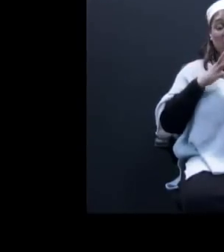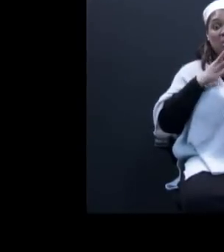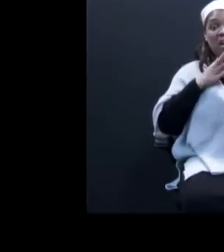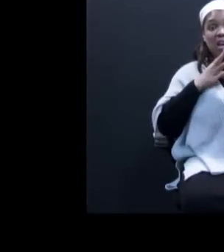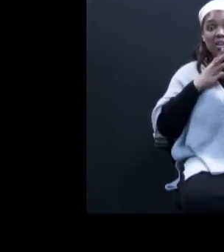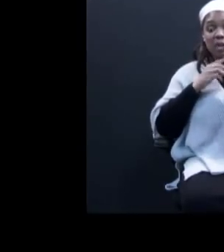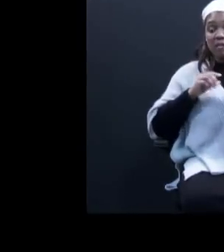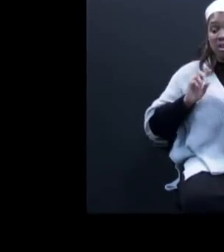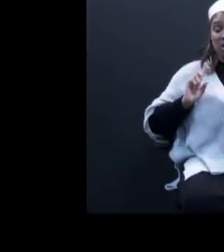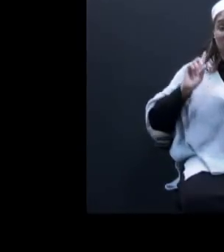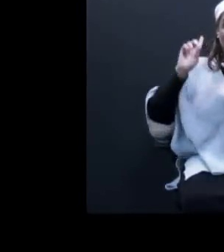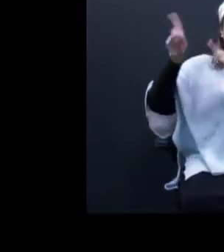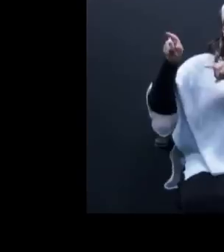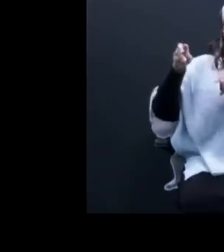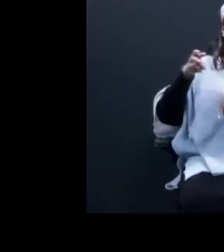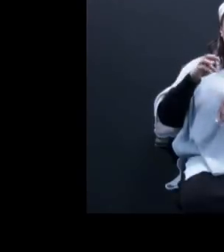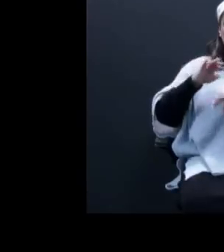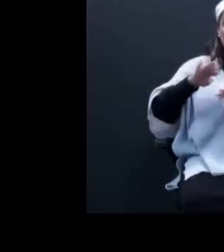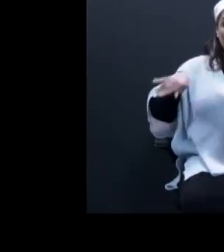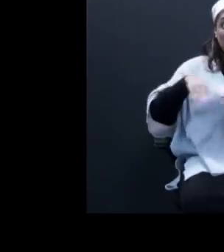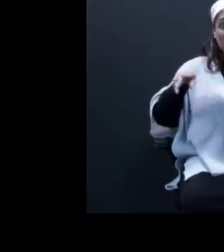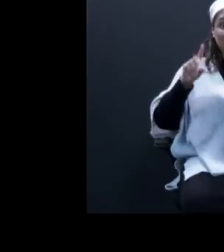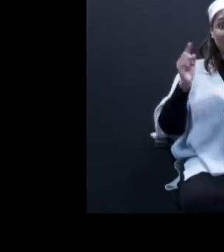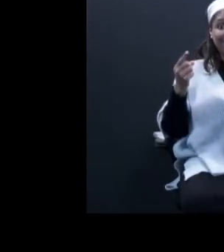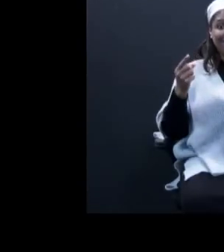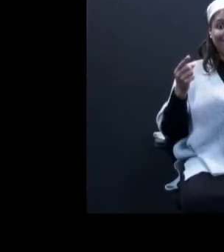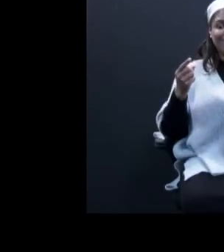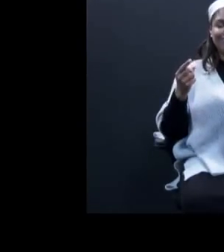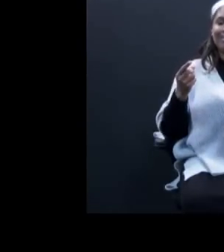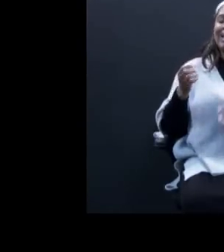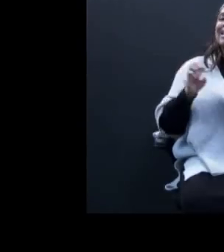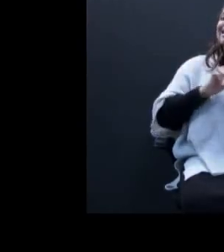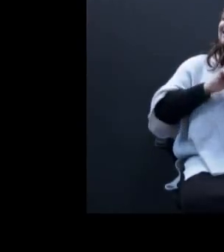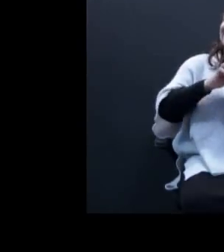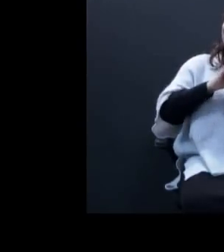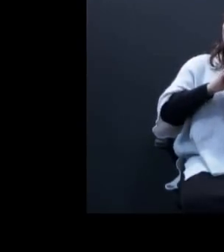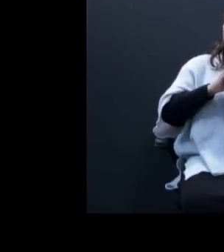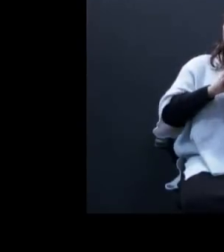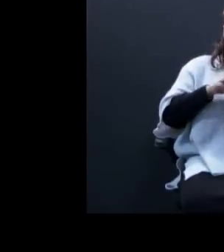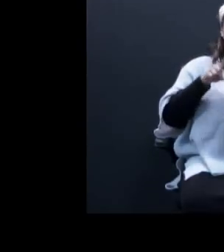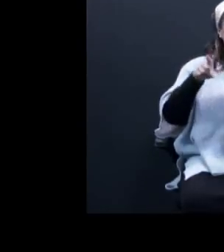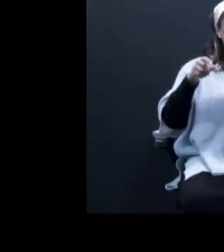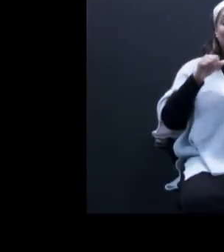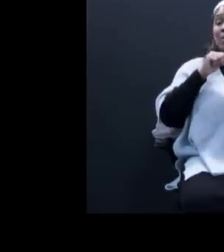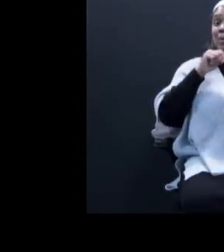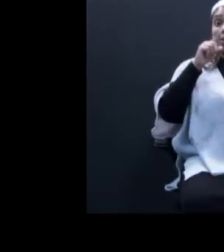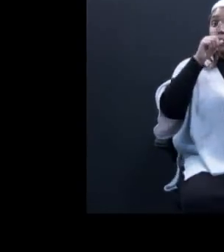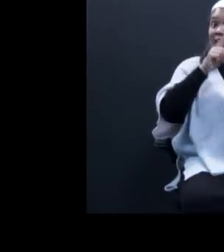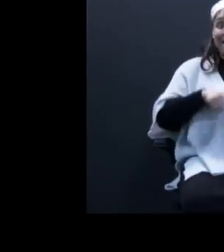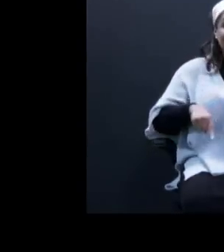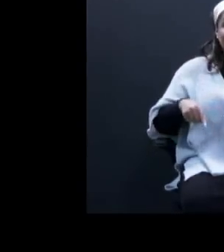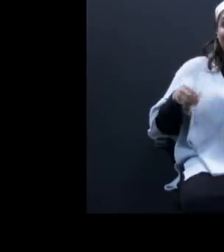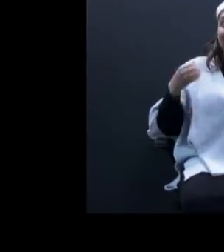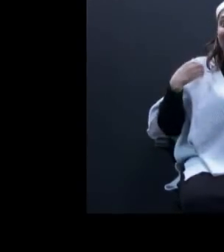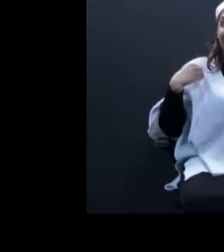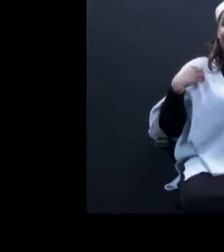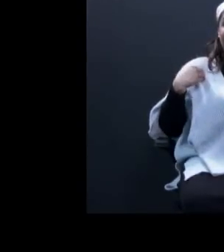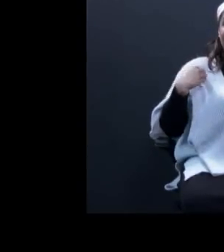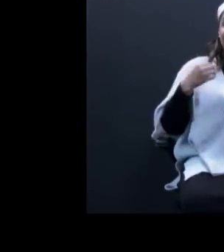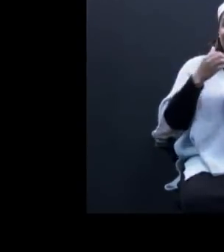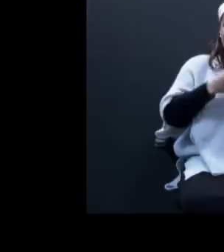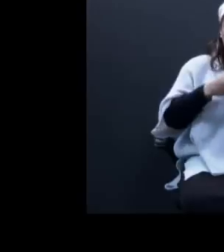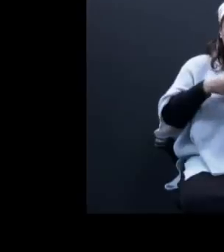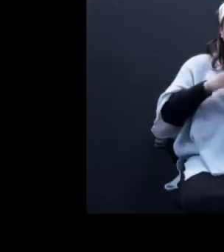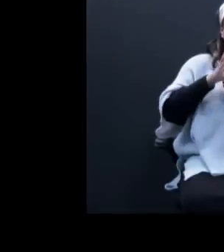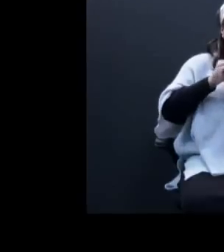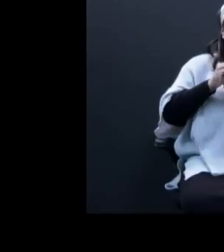this feast. So you had 7 days, God's trying to give you a message. 7 days he gave me, the week of Sabbath day, he's telling you, man,